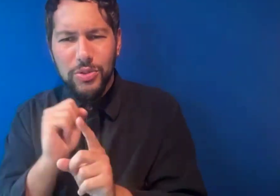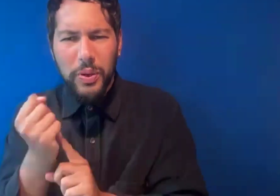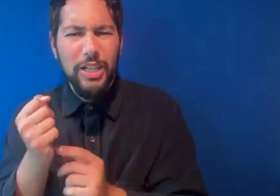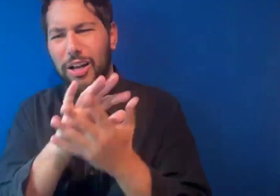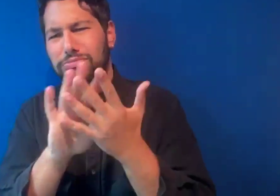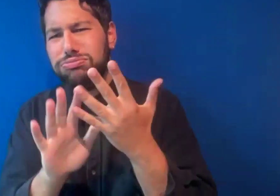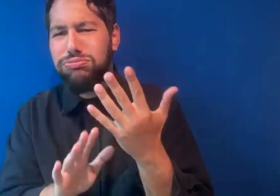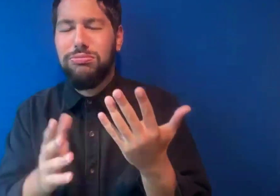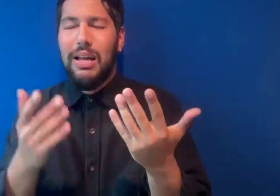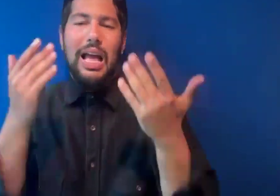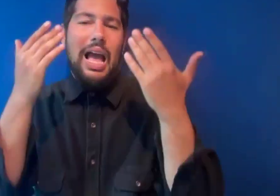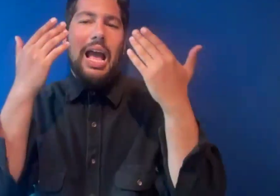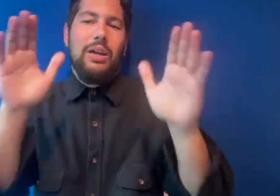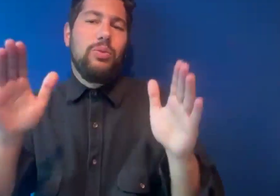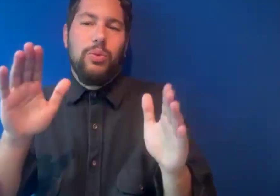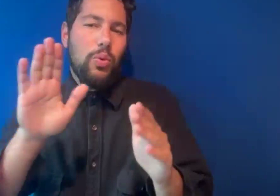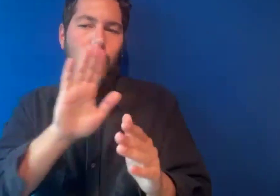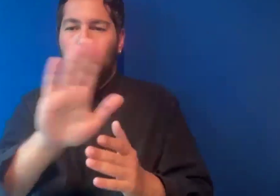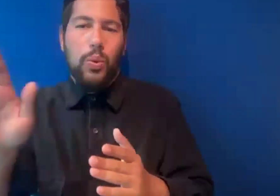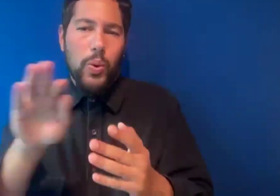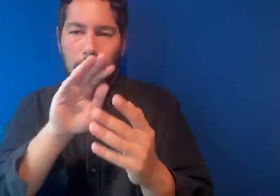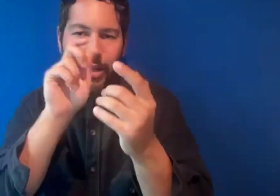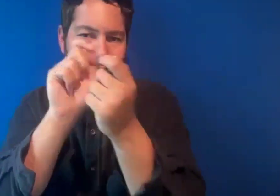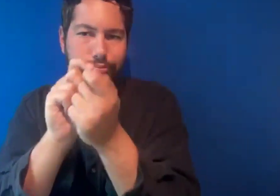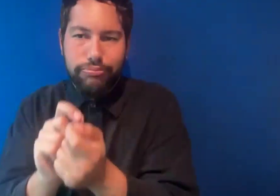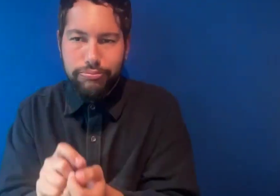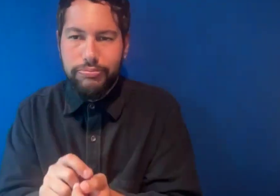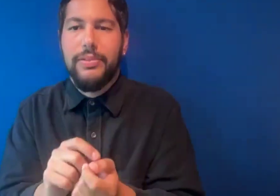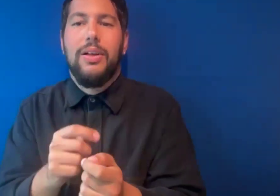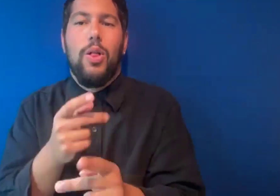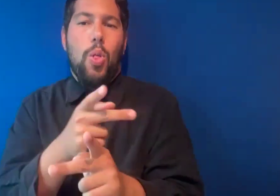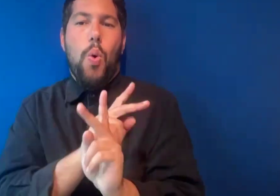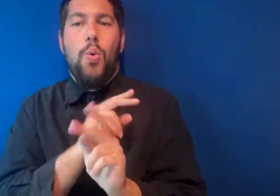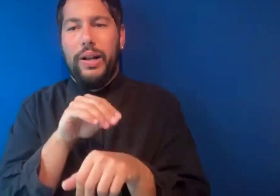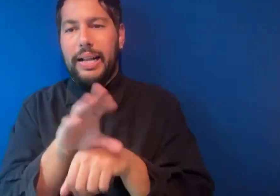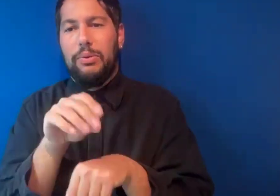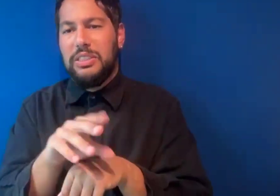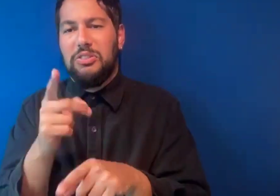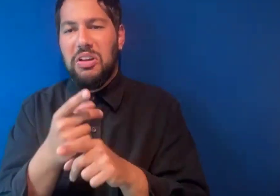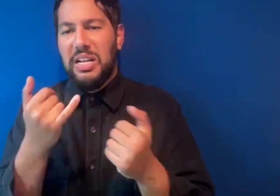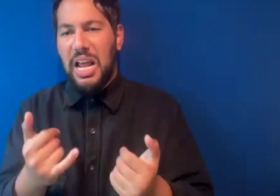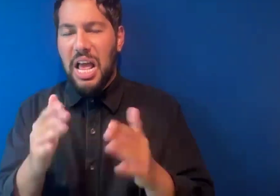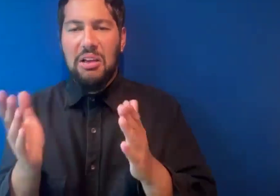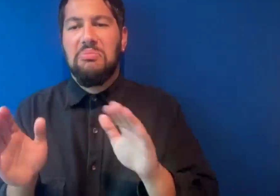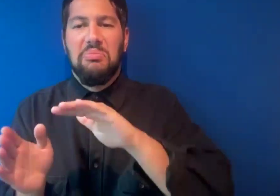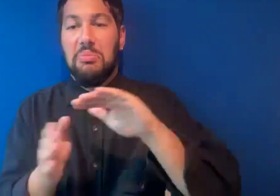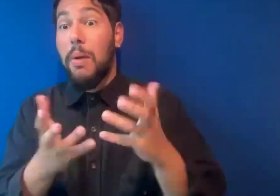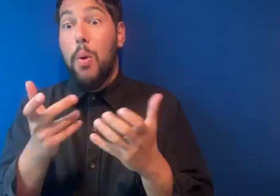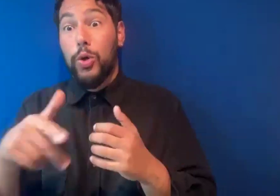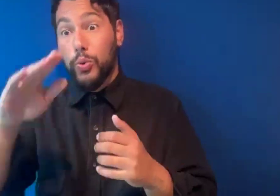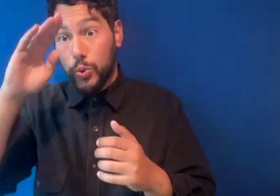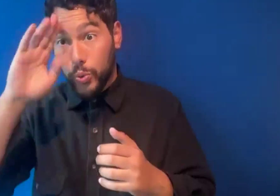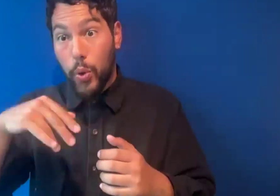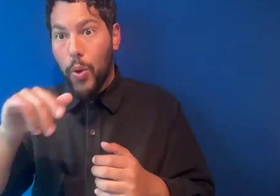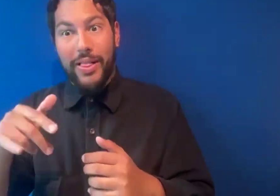So I can't get into any of that kind of sort of loan counseling right now, but I want you to know that these exist.